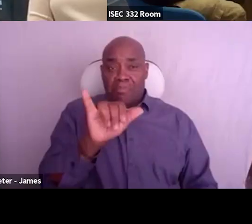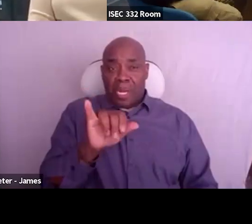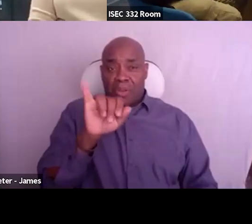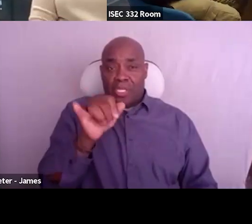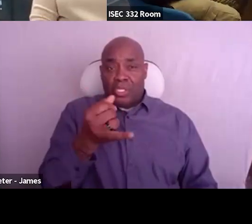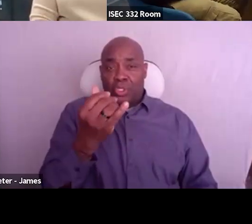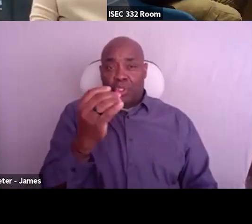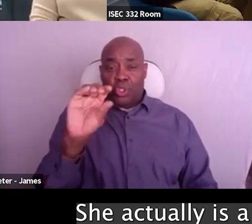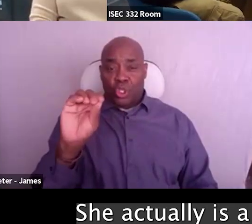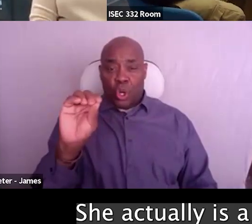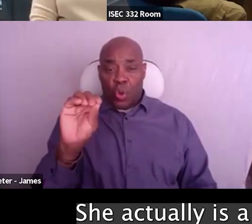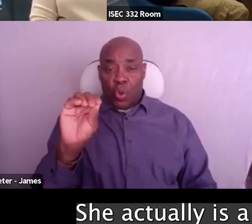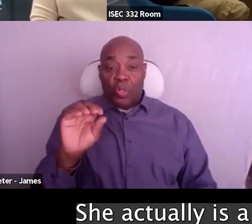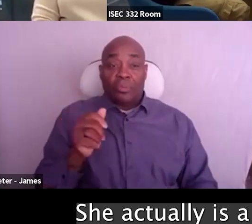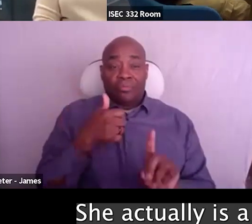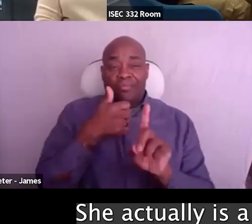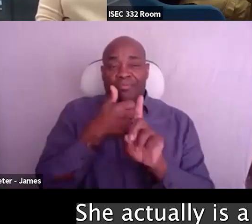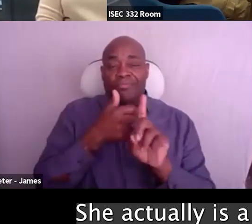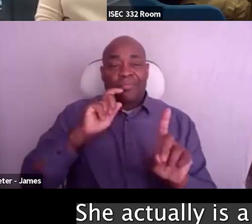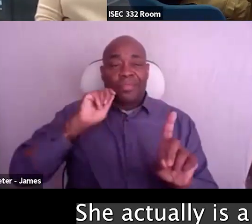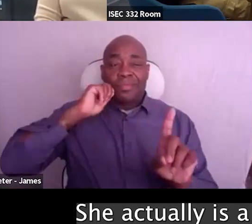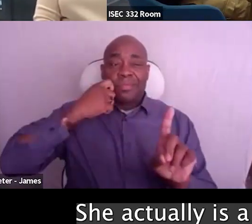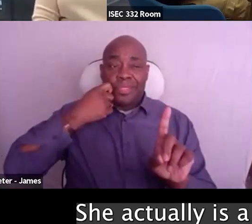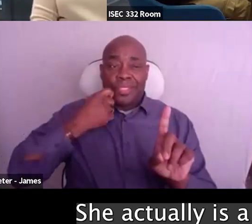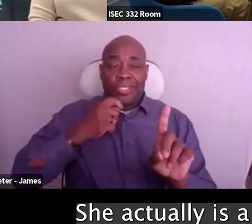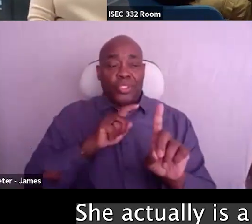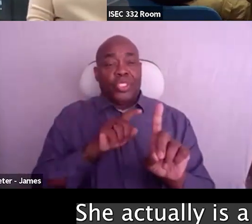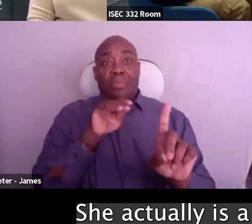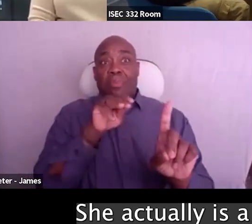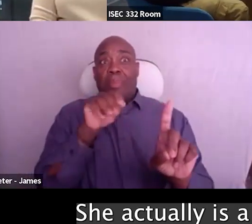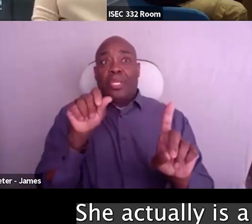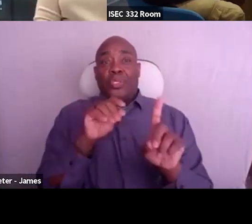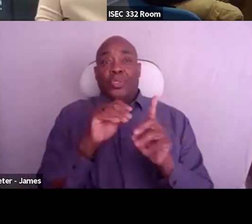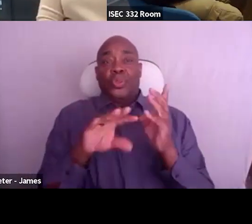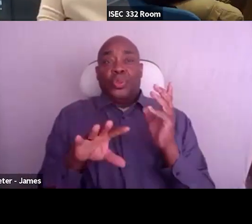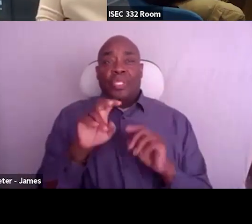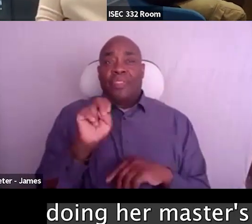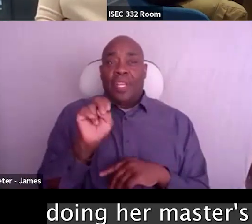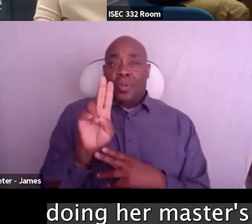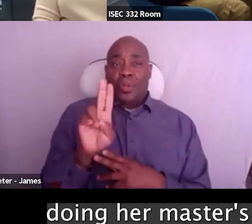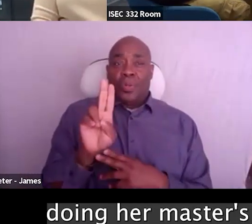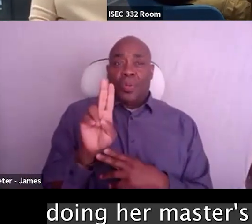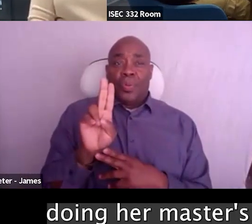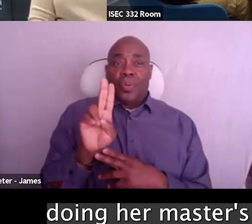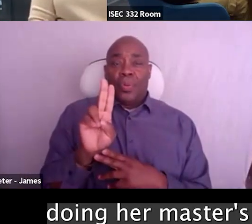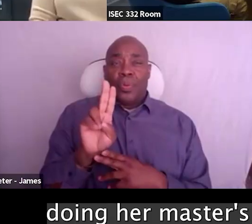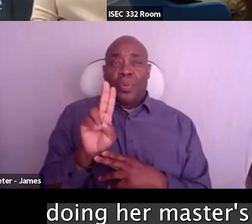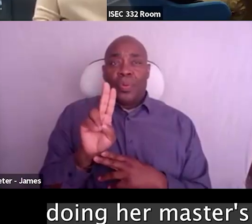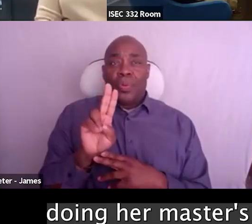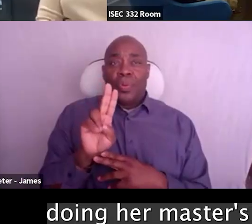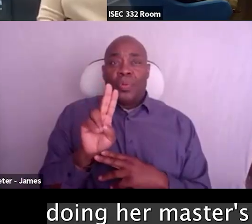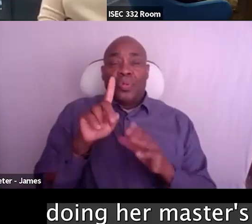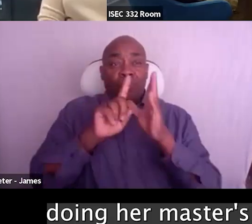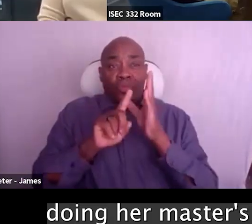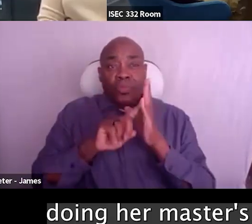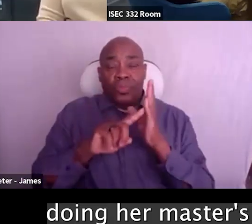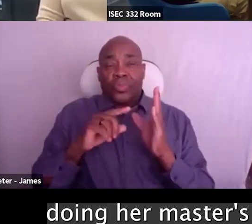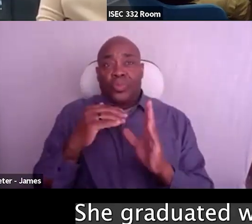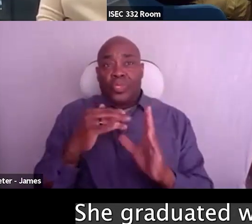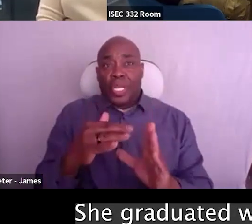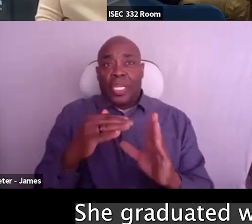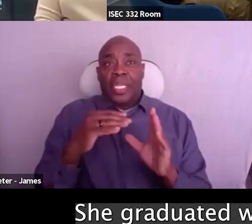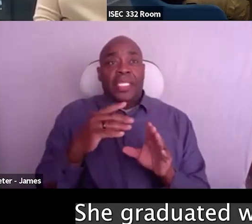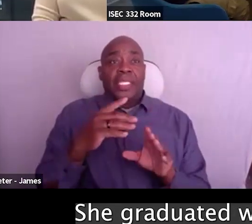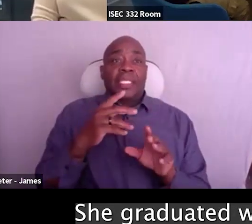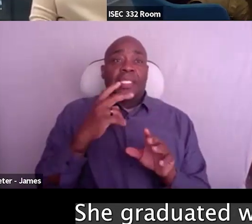Mary Jo is pretty cool. She actually is a master's student at Northeastern doing her master's in speech language